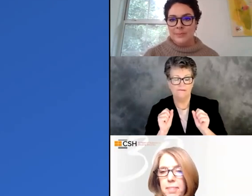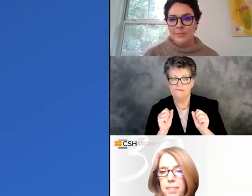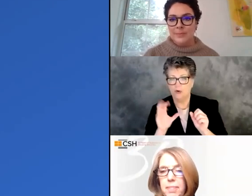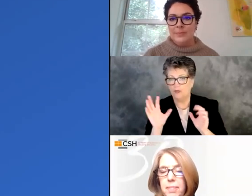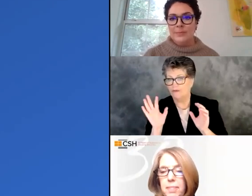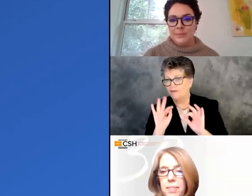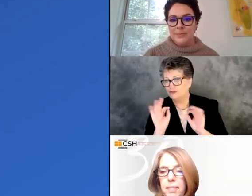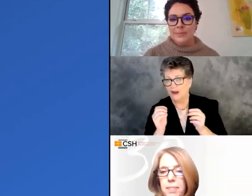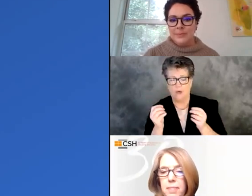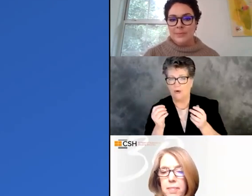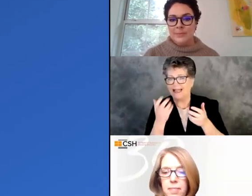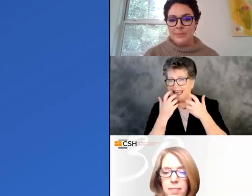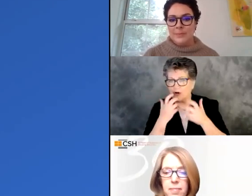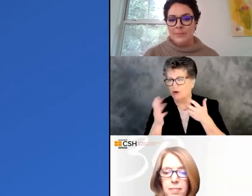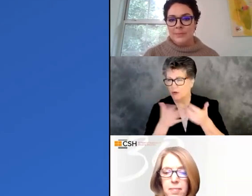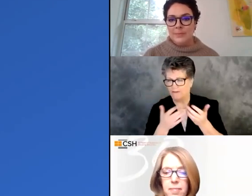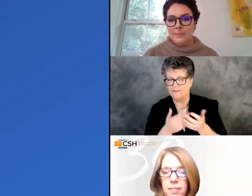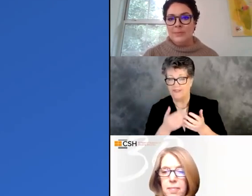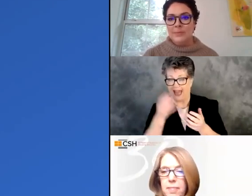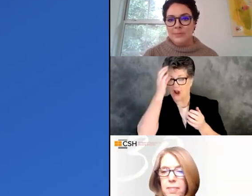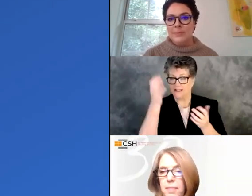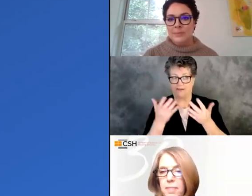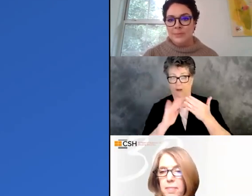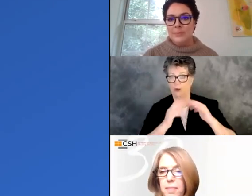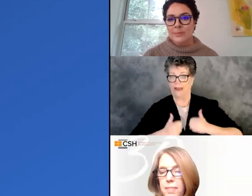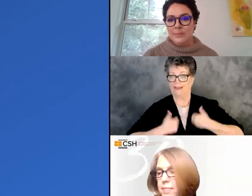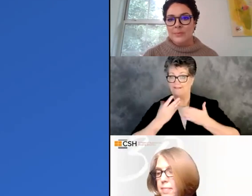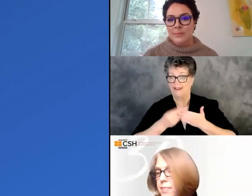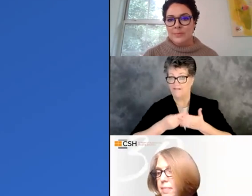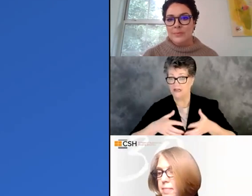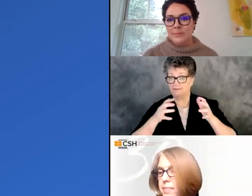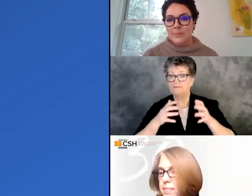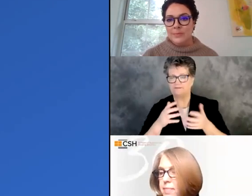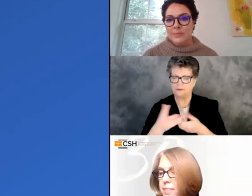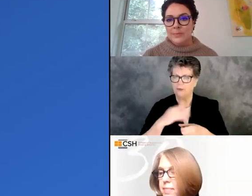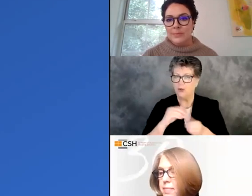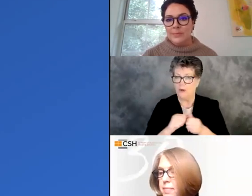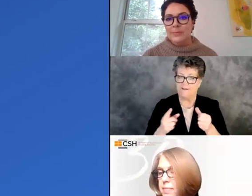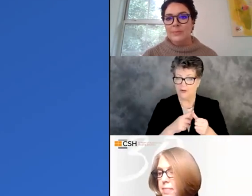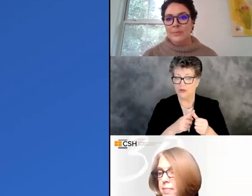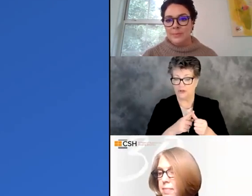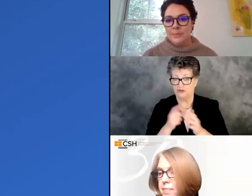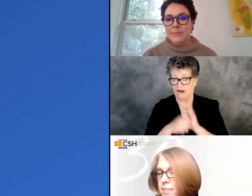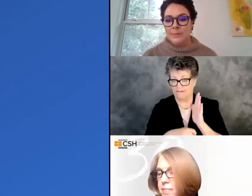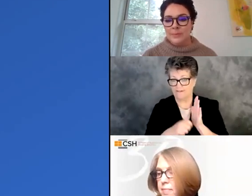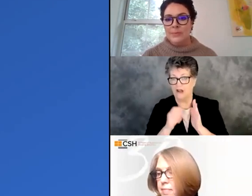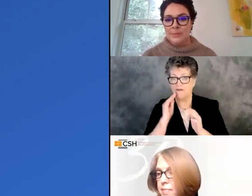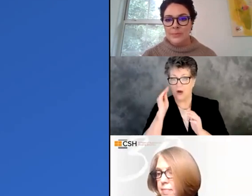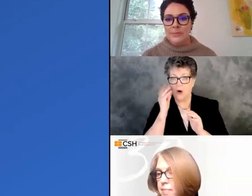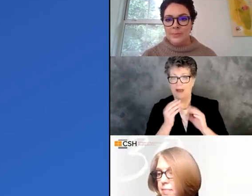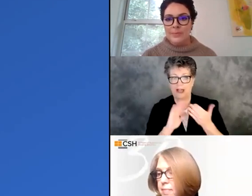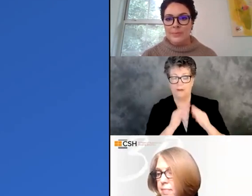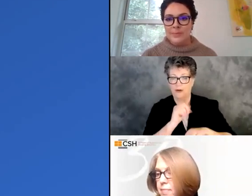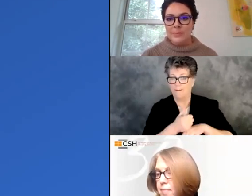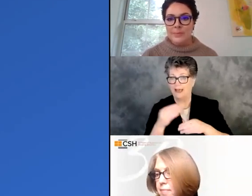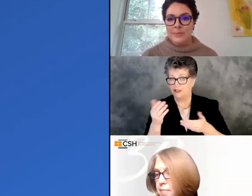heater. So that concept of kind of a community living fund, I know it was included in the first version of the Home and Community-Based Services